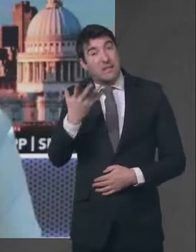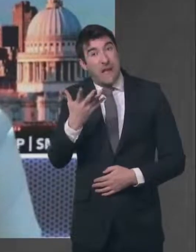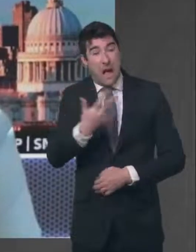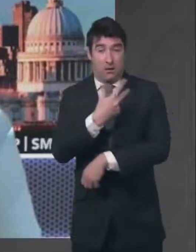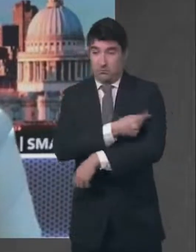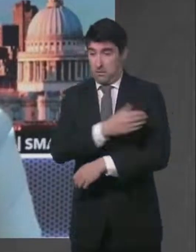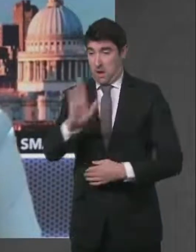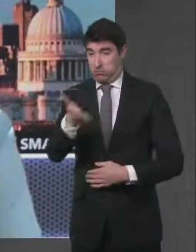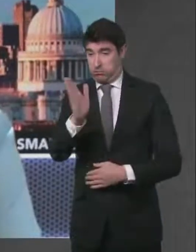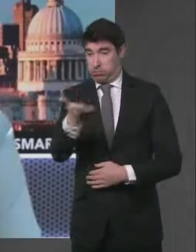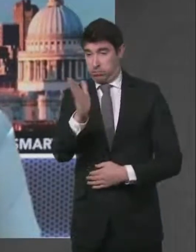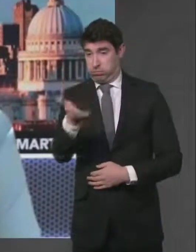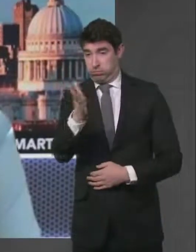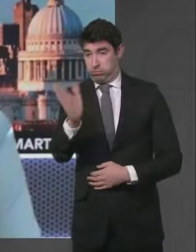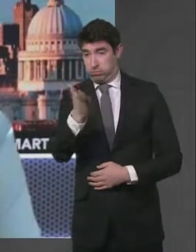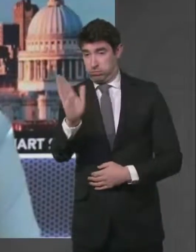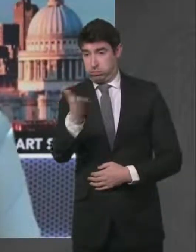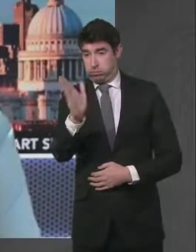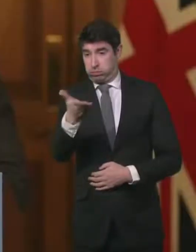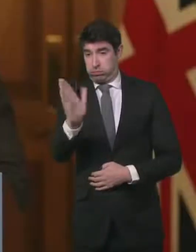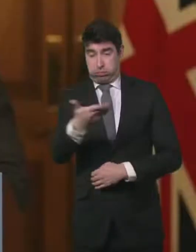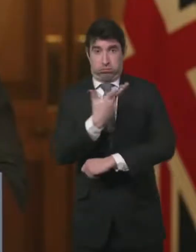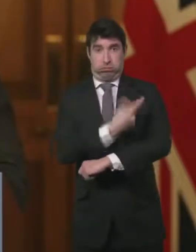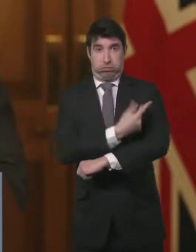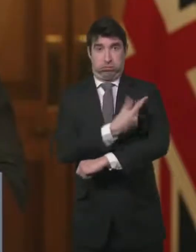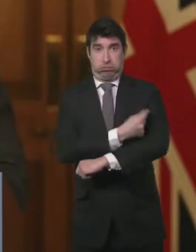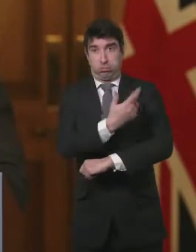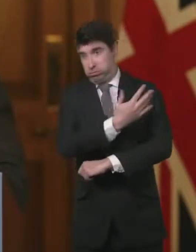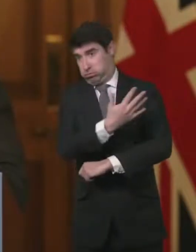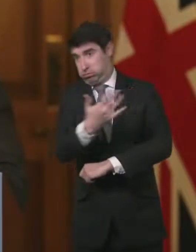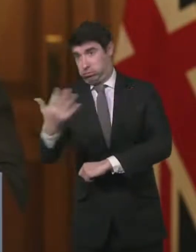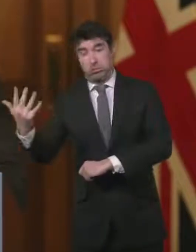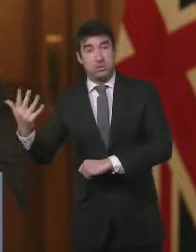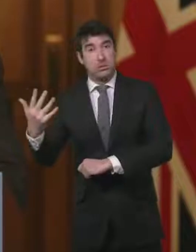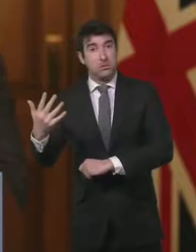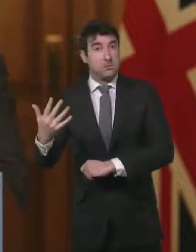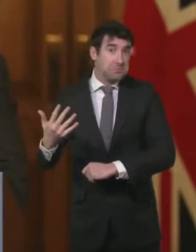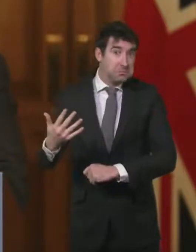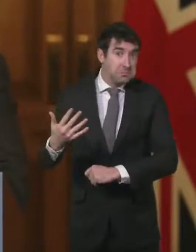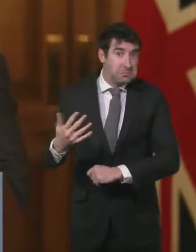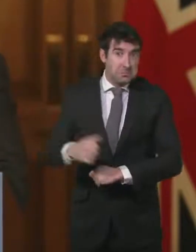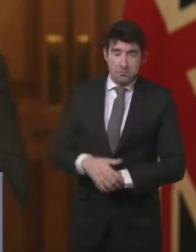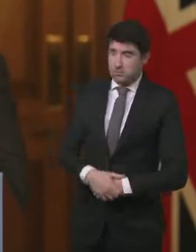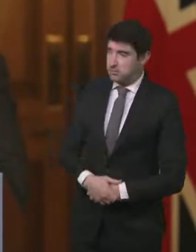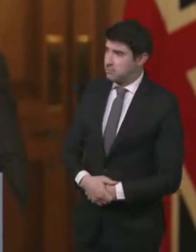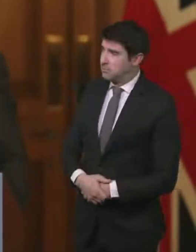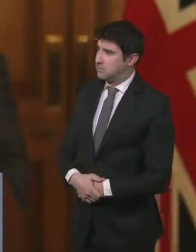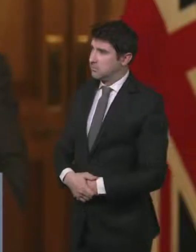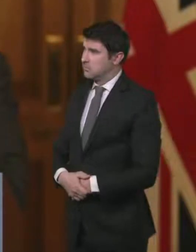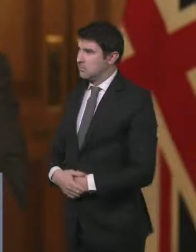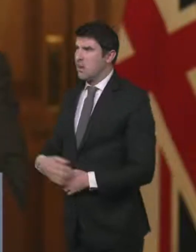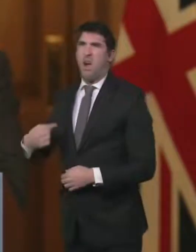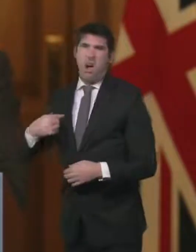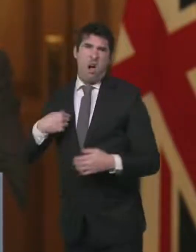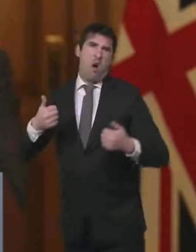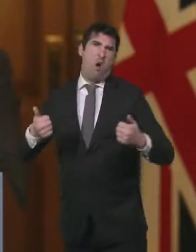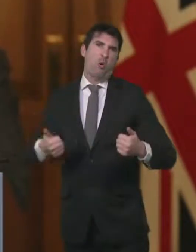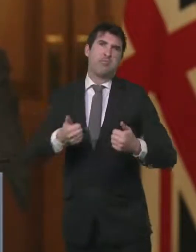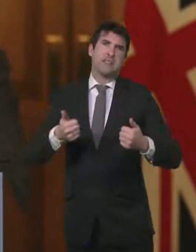Charlotte, well, I mean, I can tell you that people are working around the clock to get this done. But I think I'll hand over